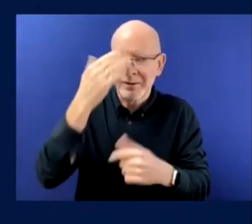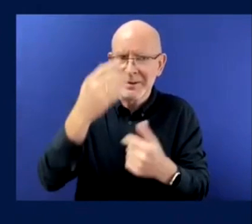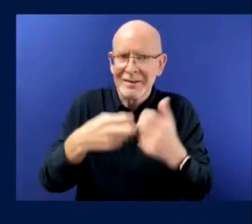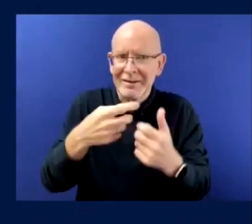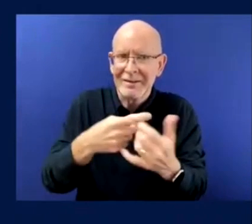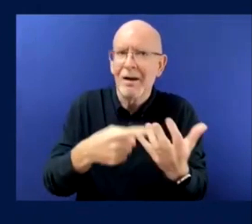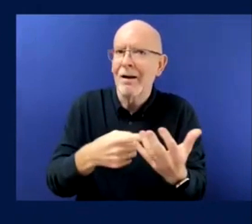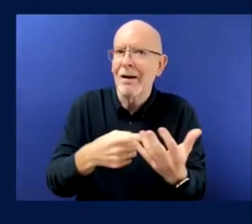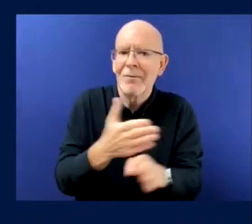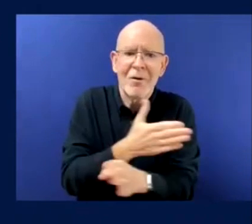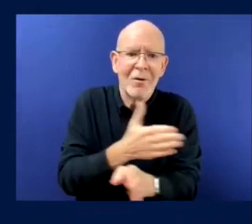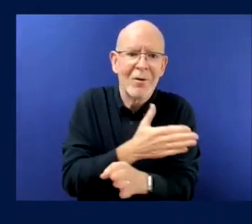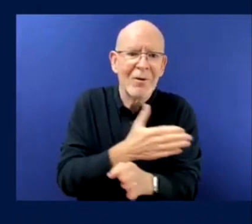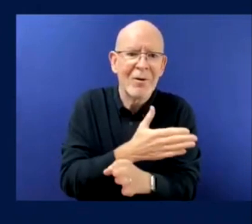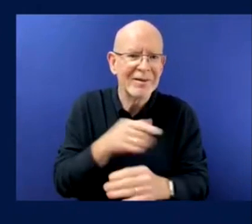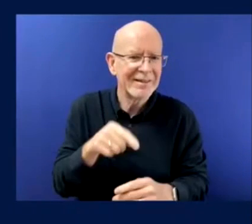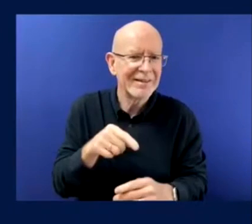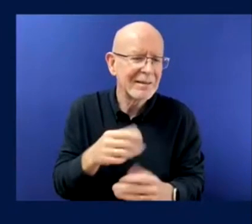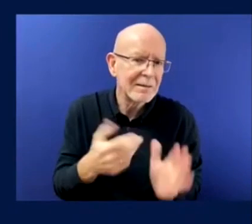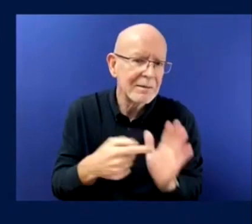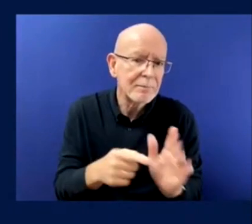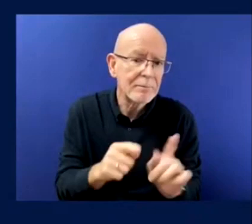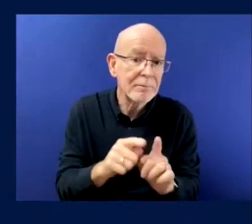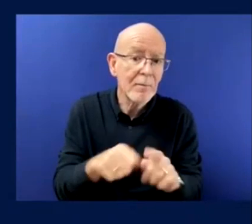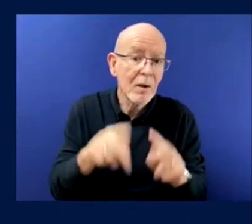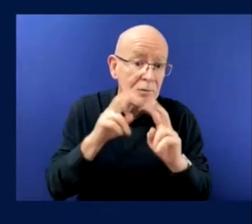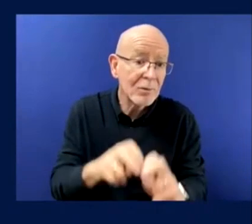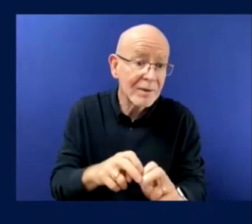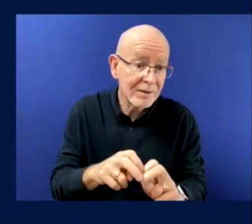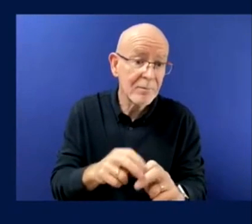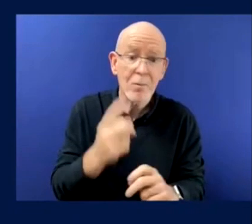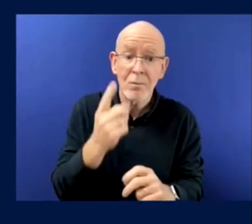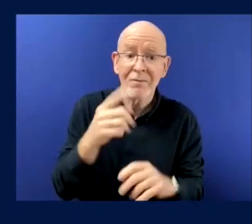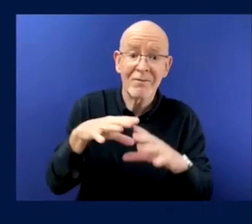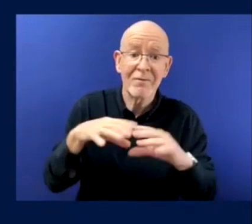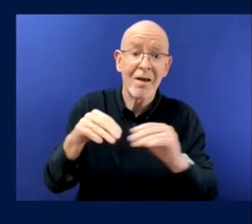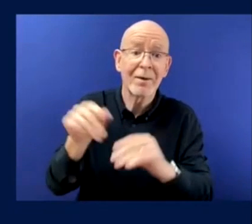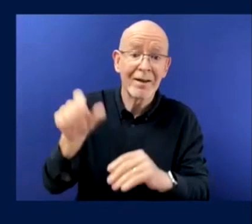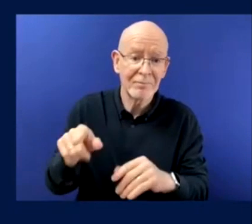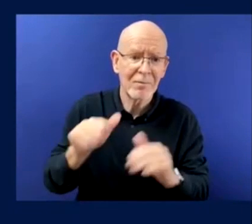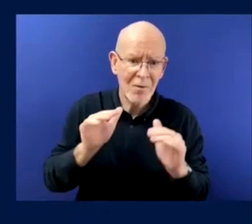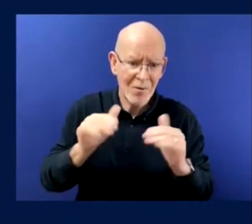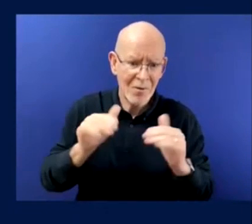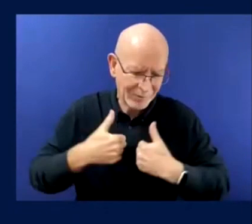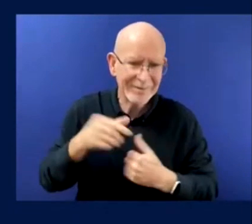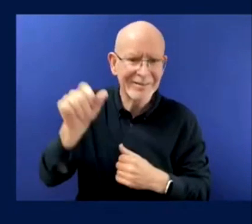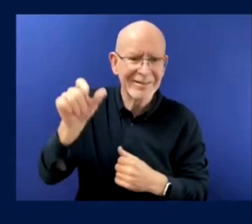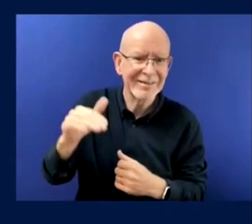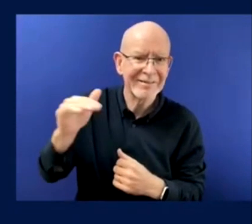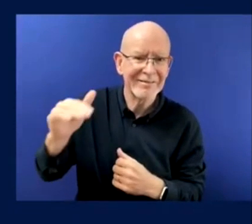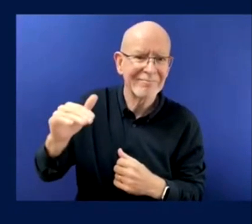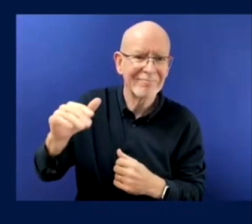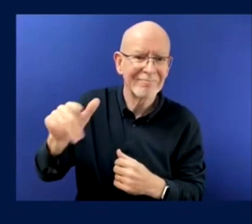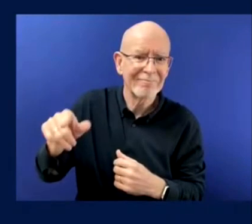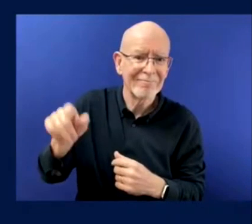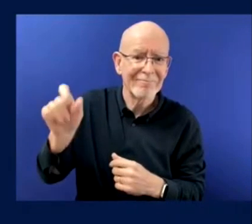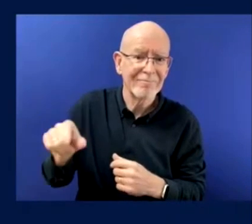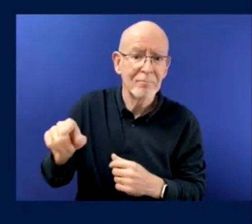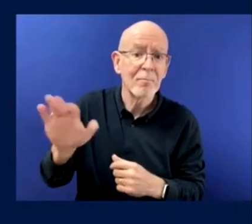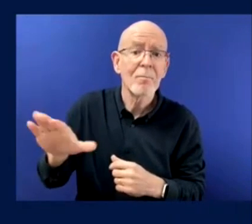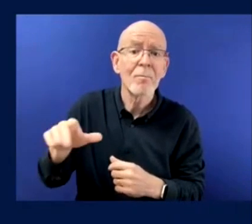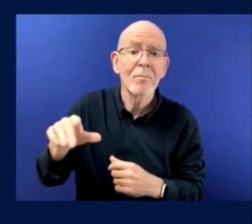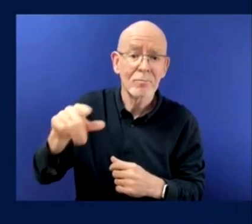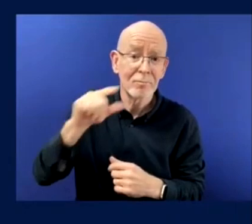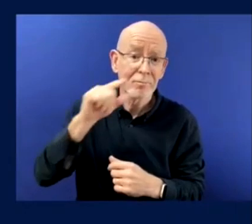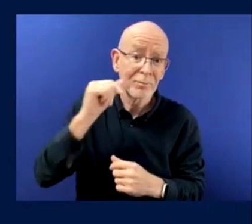information about what was near their seating area, so that if something went wrong during the match, they would be able to kind of